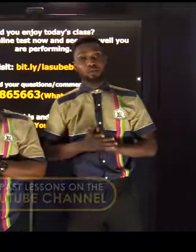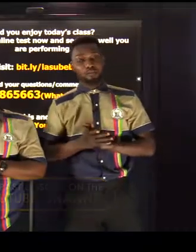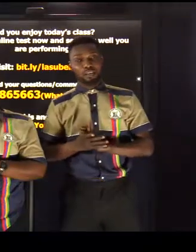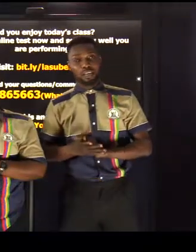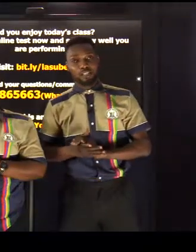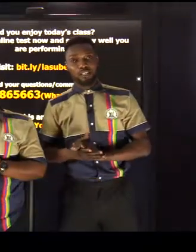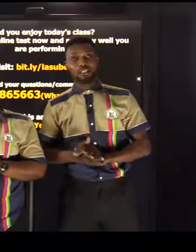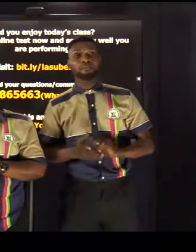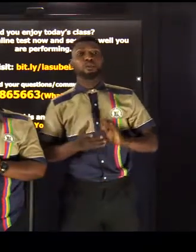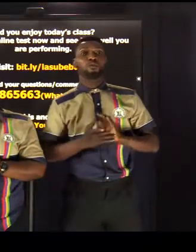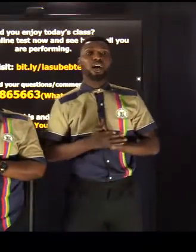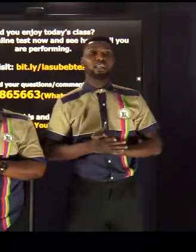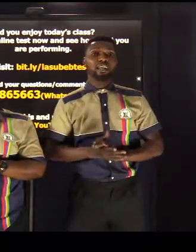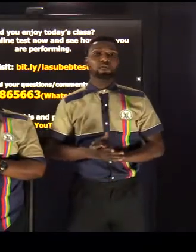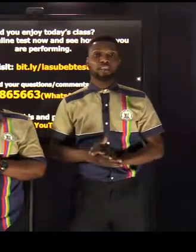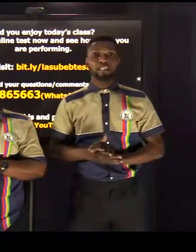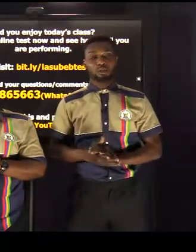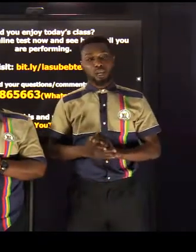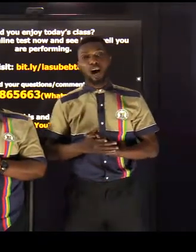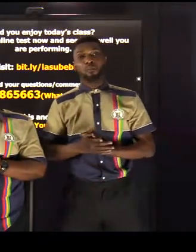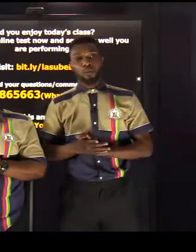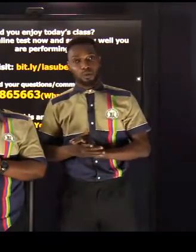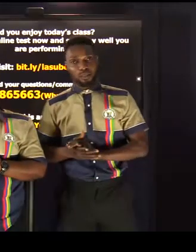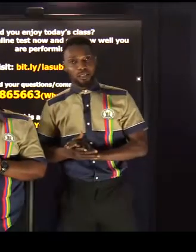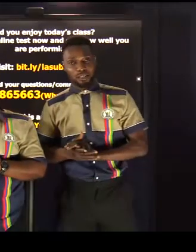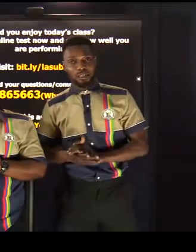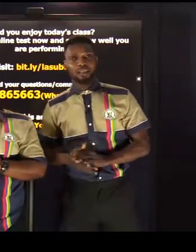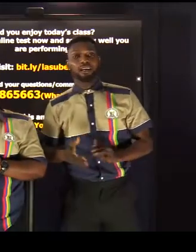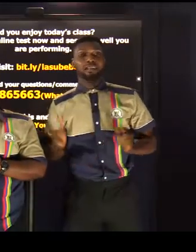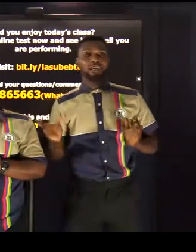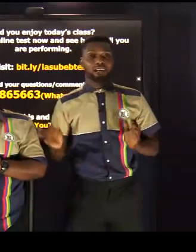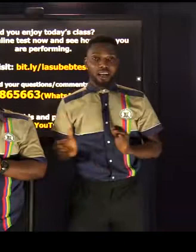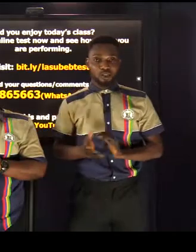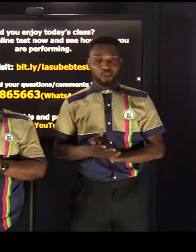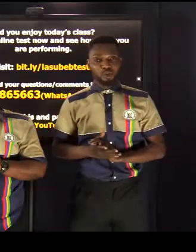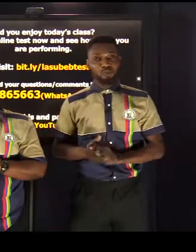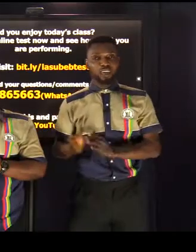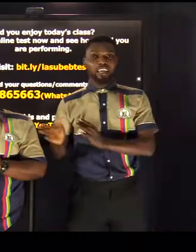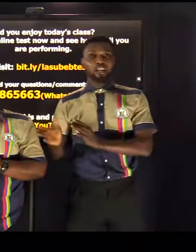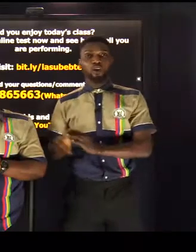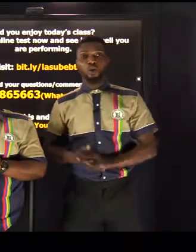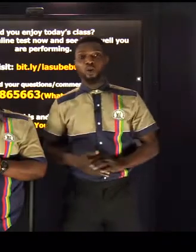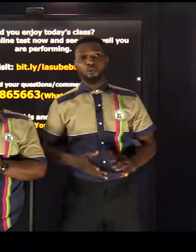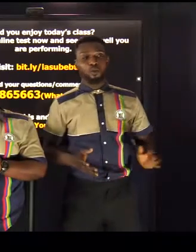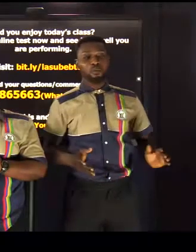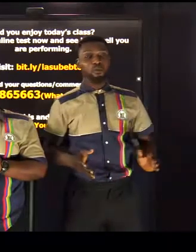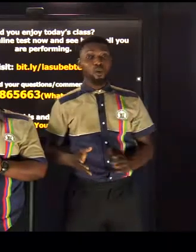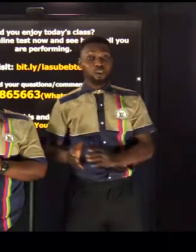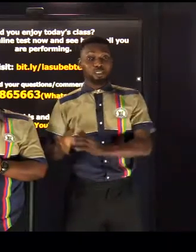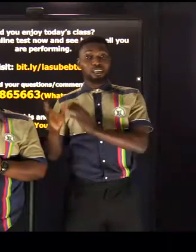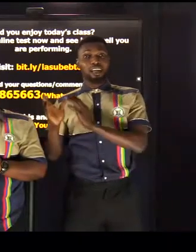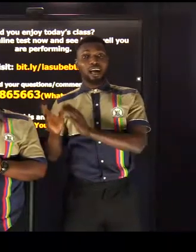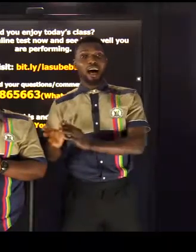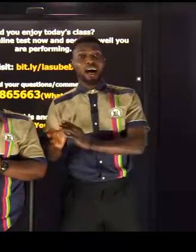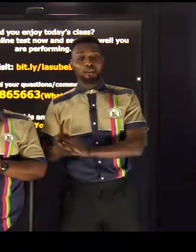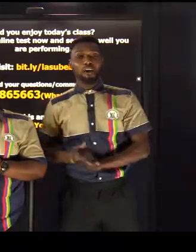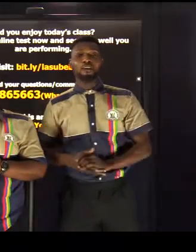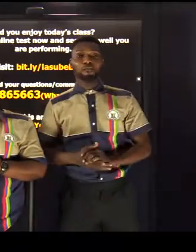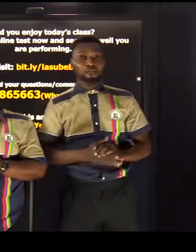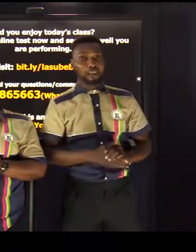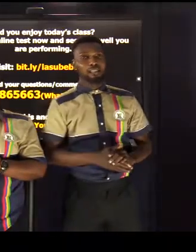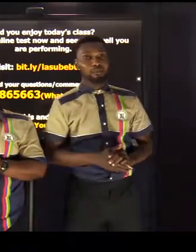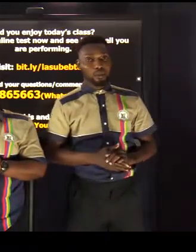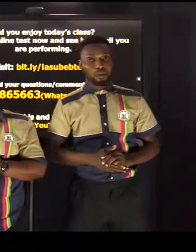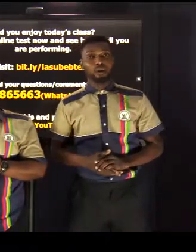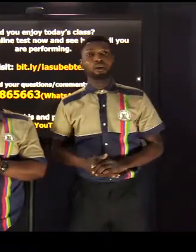get notification when new videos are uploaded. The classroom in your home could be watched live